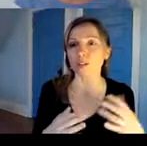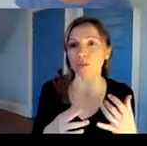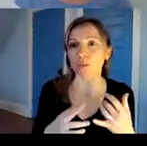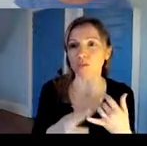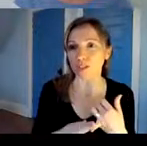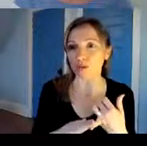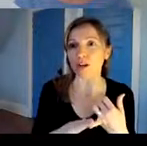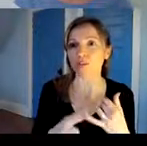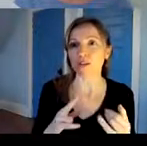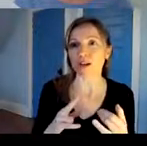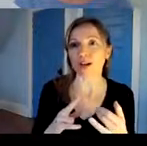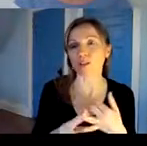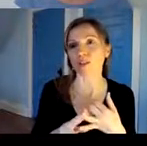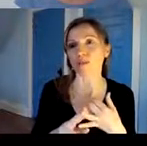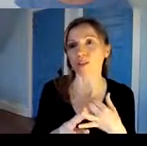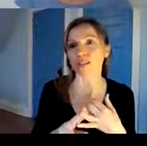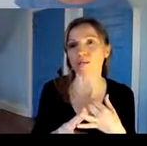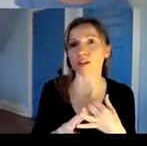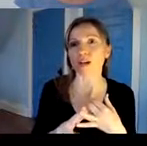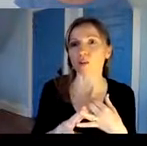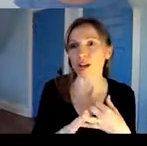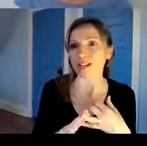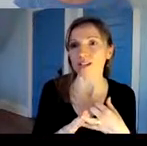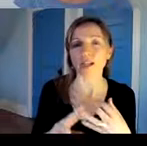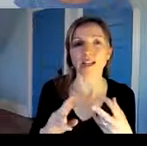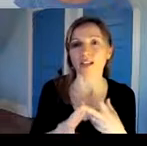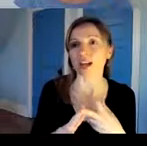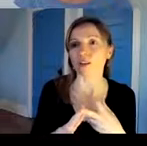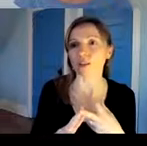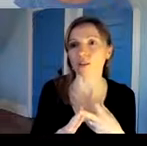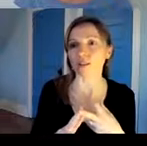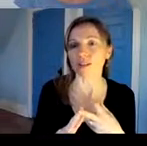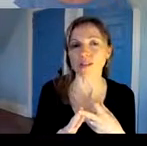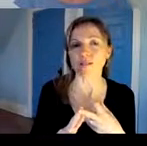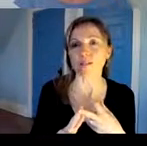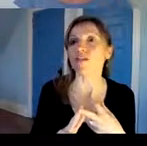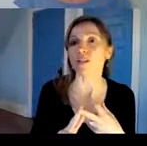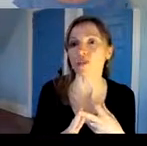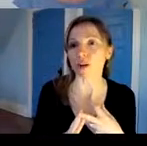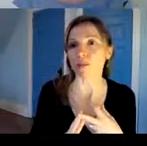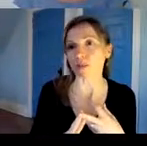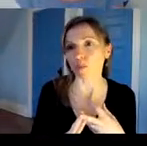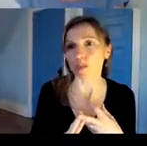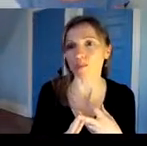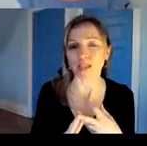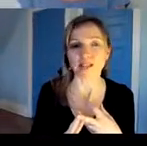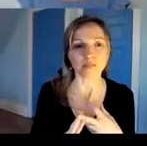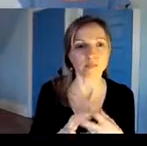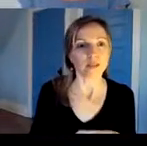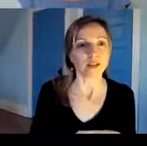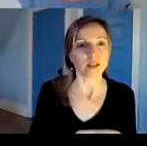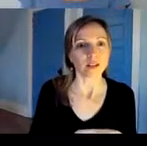about how to deal with invasive ground covers, how to deal with invasive grass-like plants, and how to deal with an invasive shrub, a woody